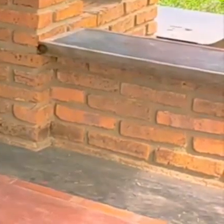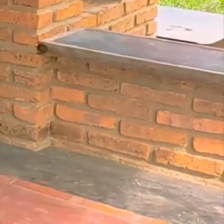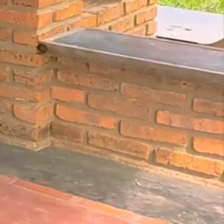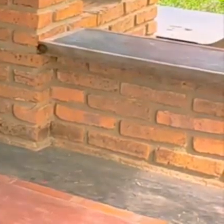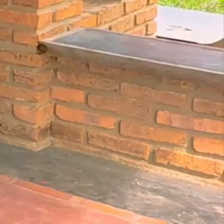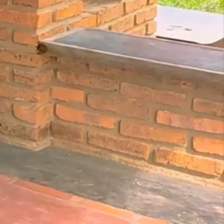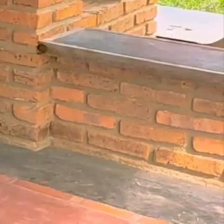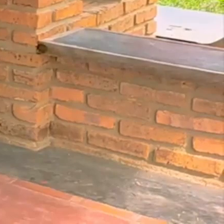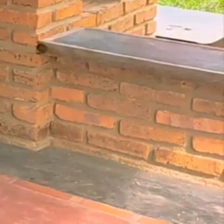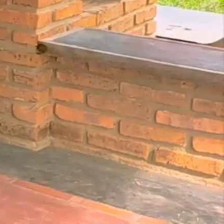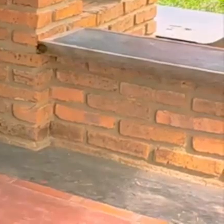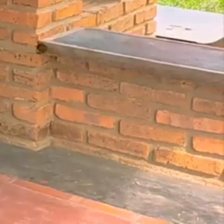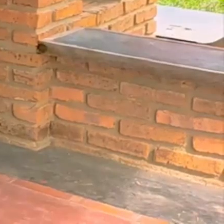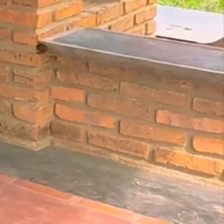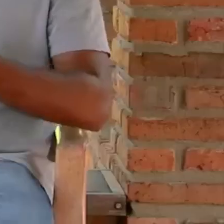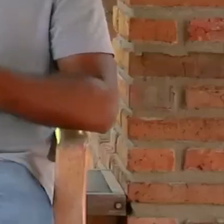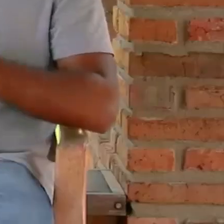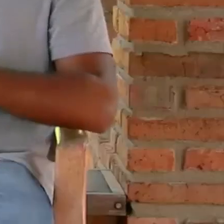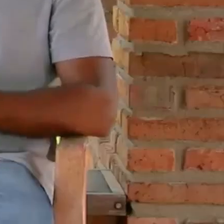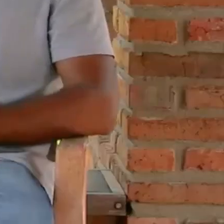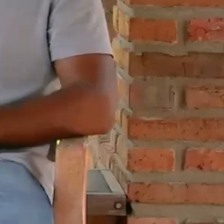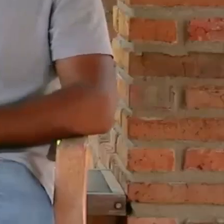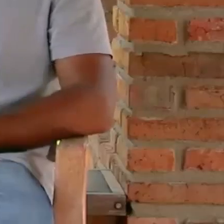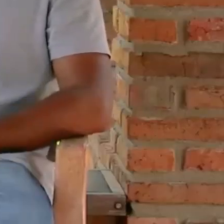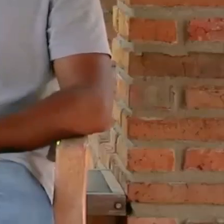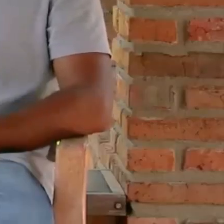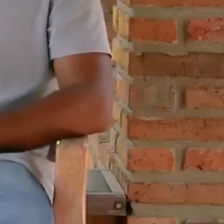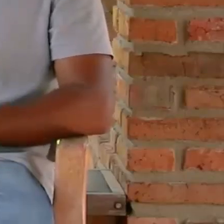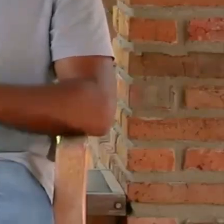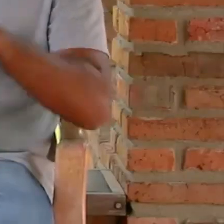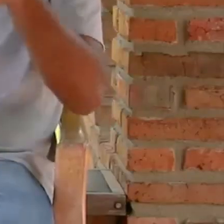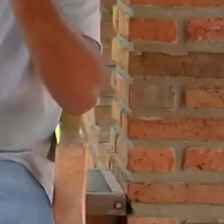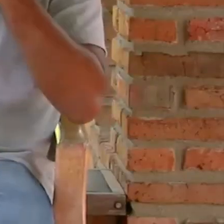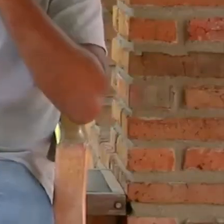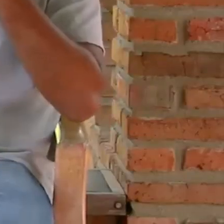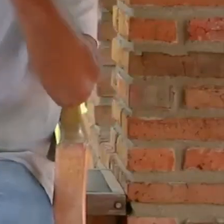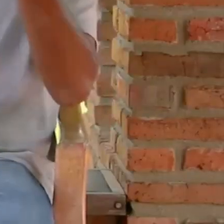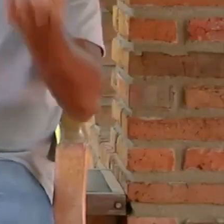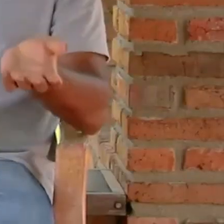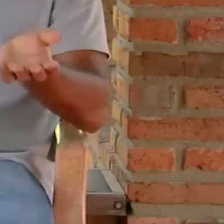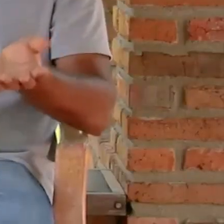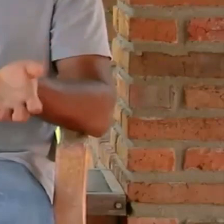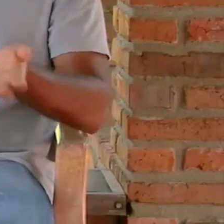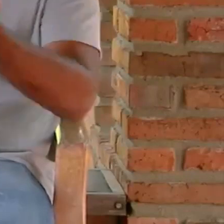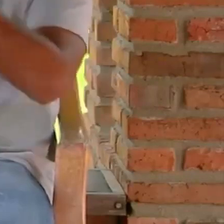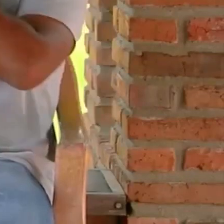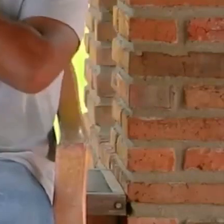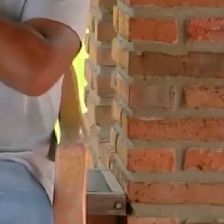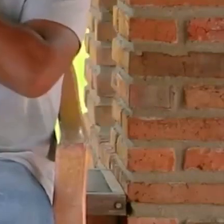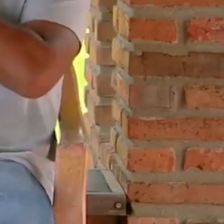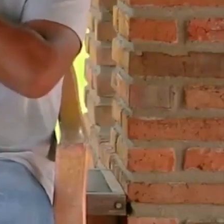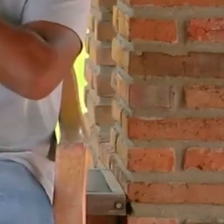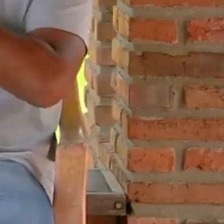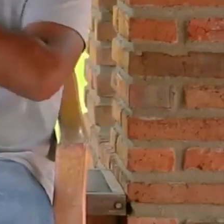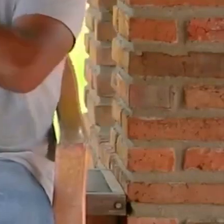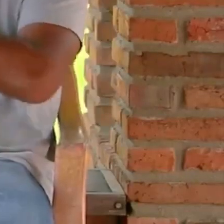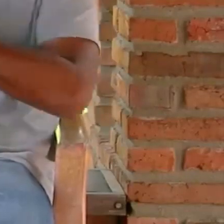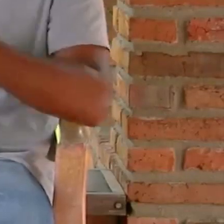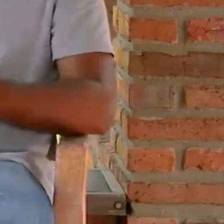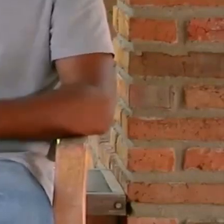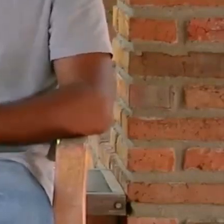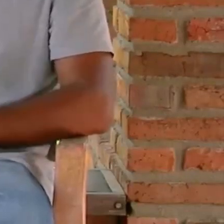a natural water fountain, water's coming out like naturally, is something that really, makes me feel happy to